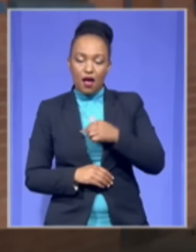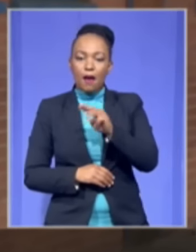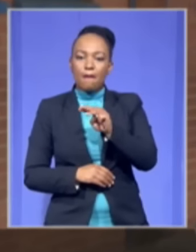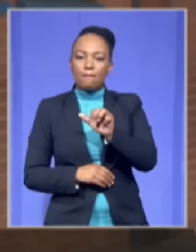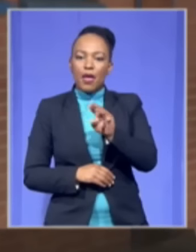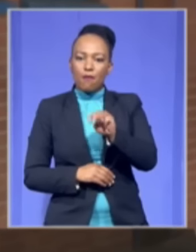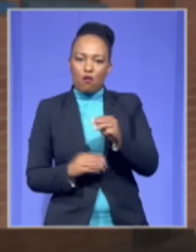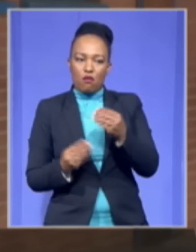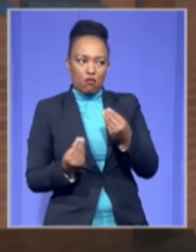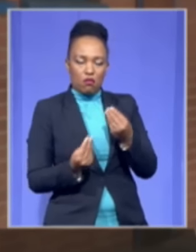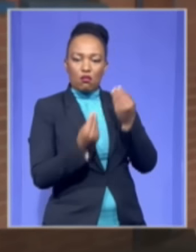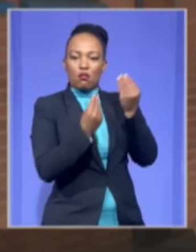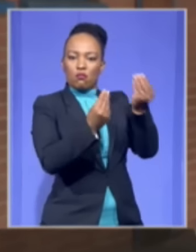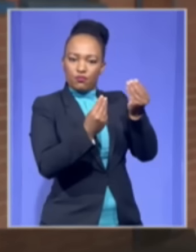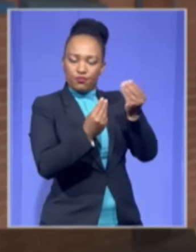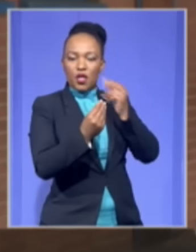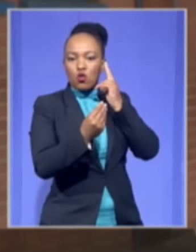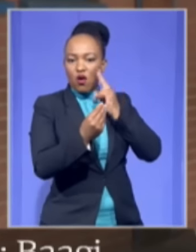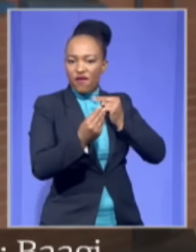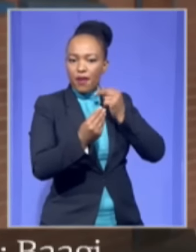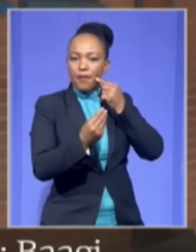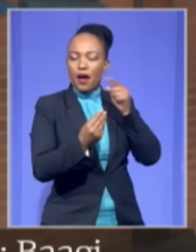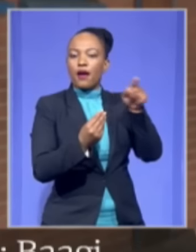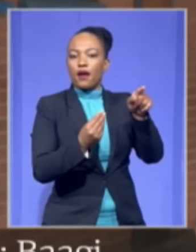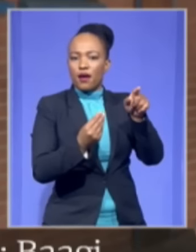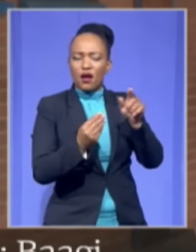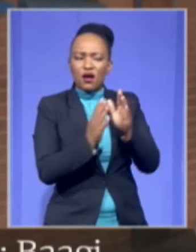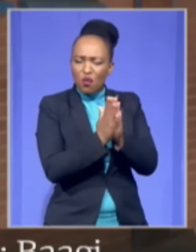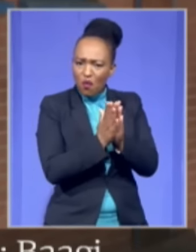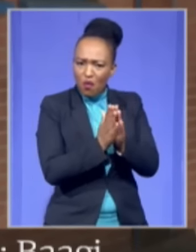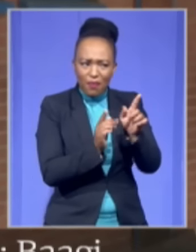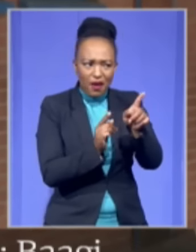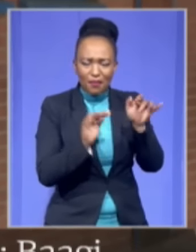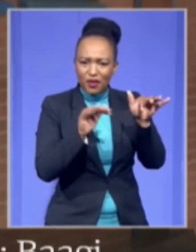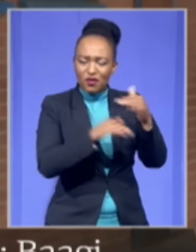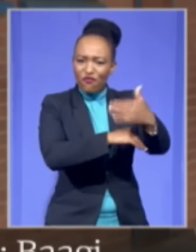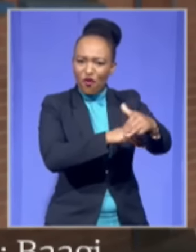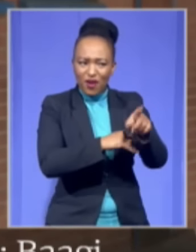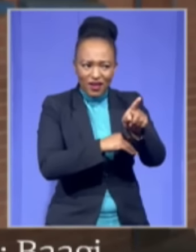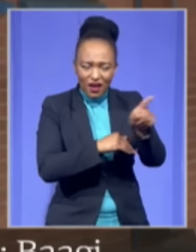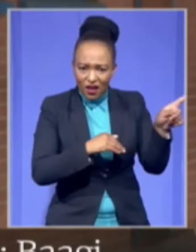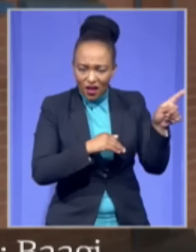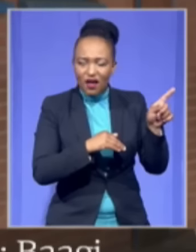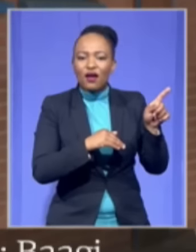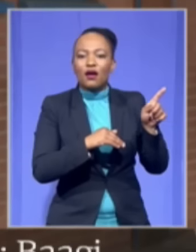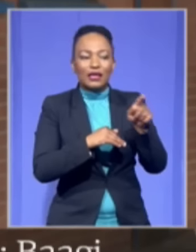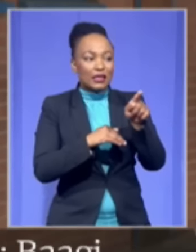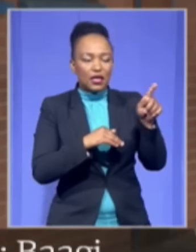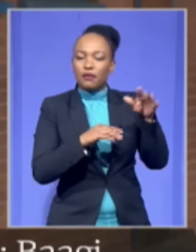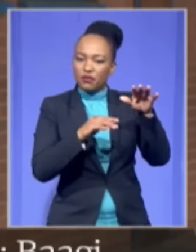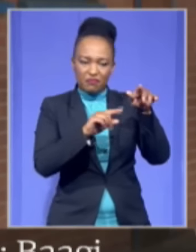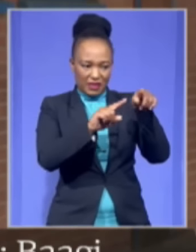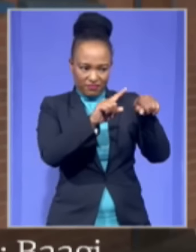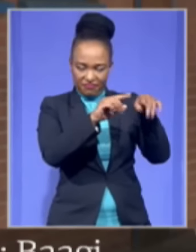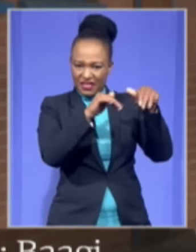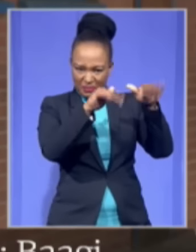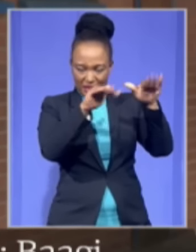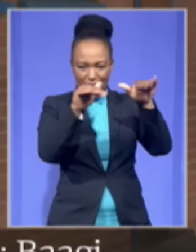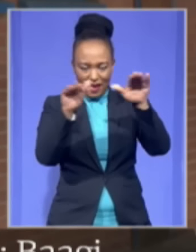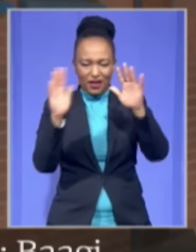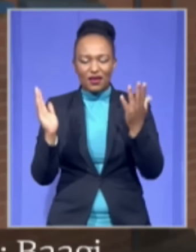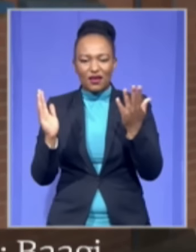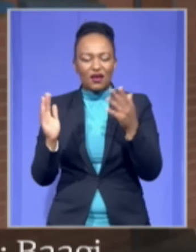ya November. Re kopa gore batho bana ba di-foreigners ba di-spaza shop ba ke ba tsamaye mona gobane ba